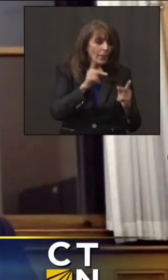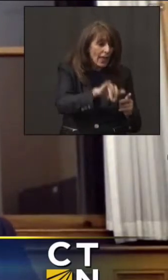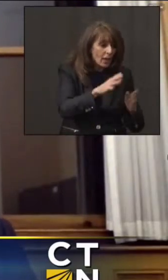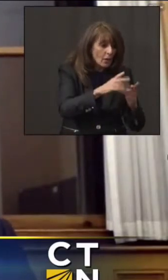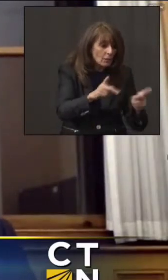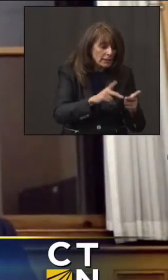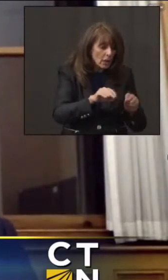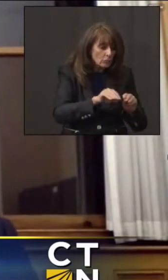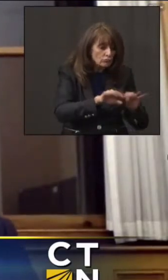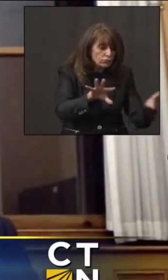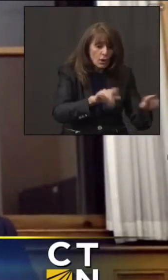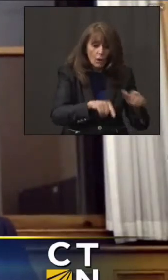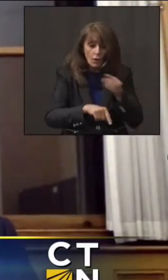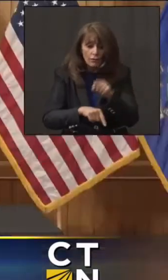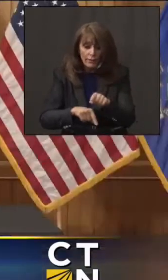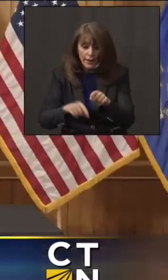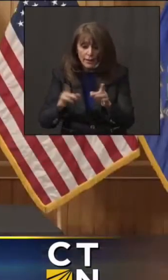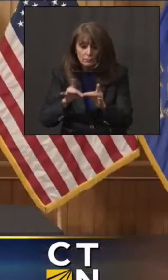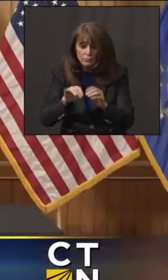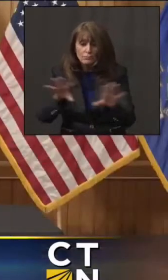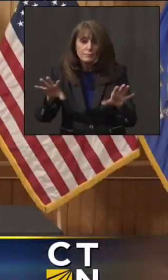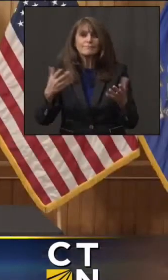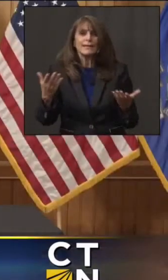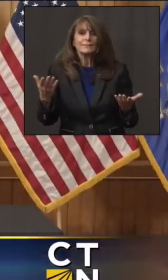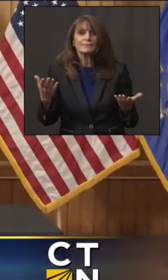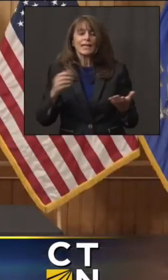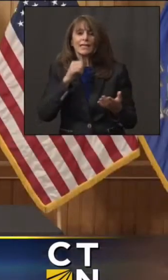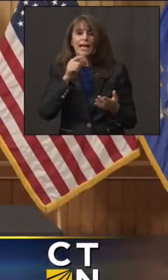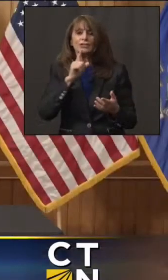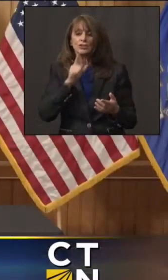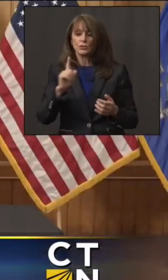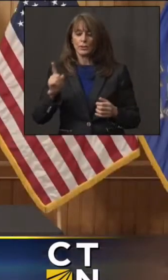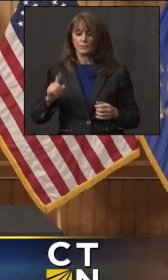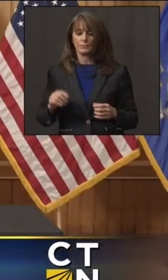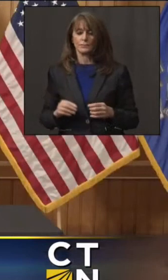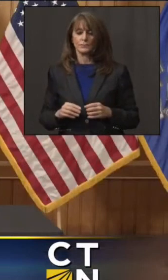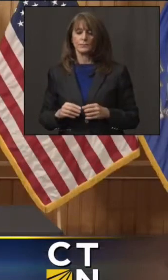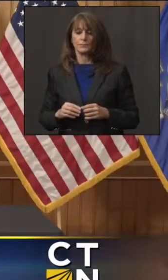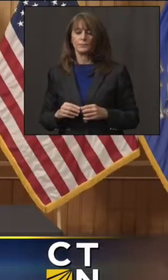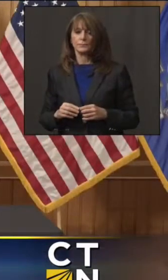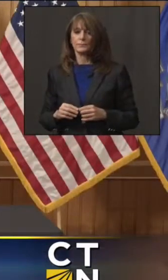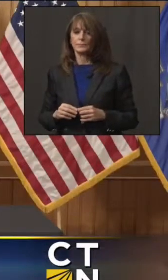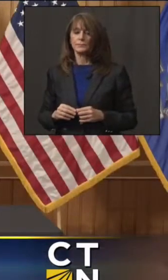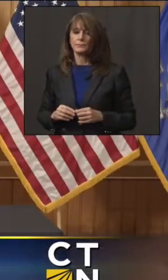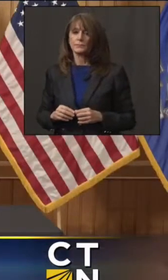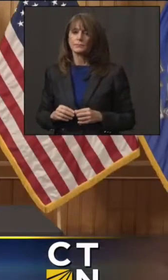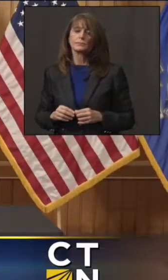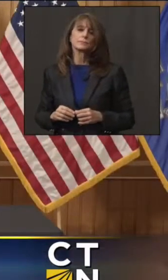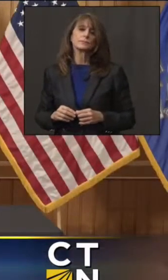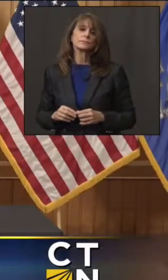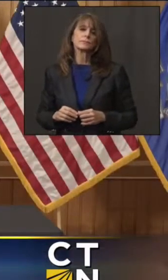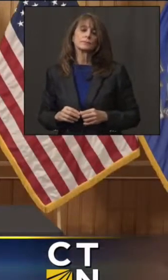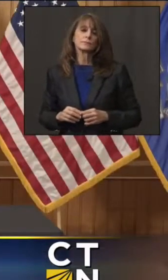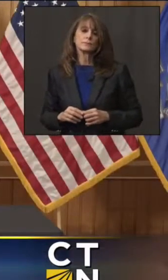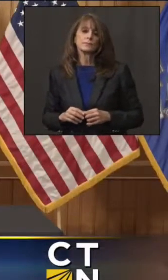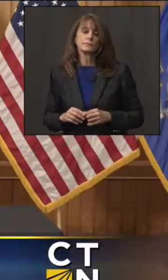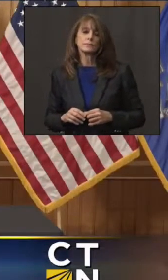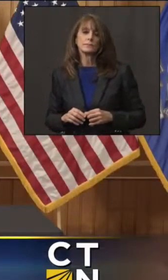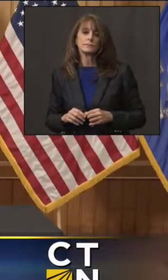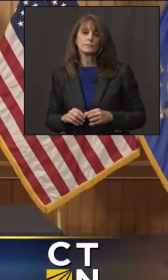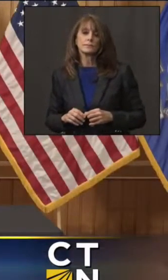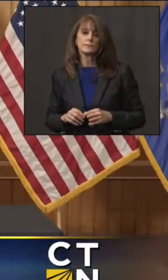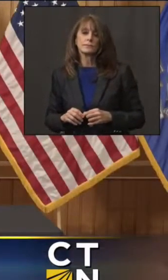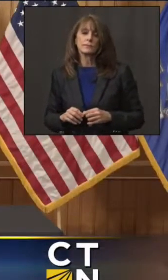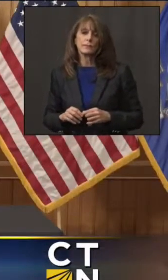confusing. Right. Could you say, have you been tracking how many infections are related